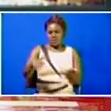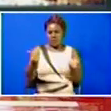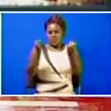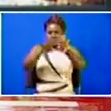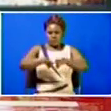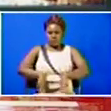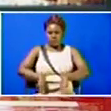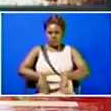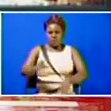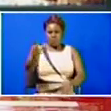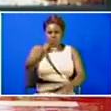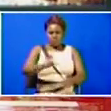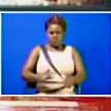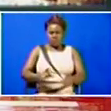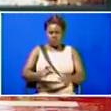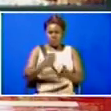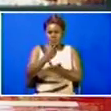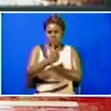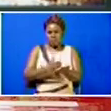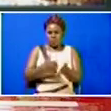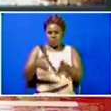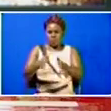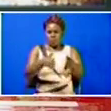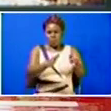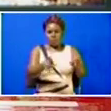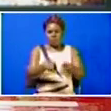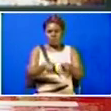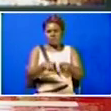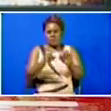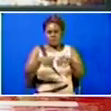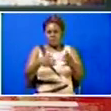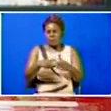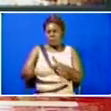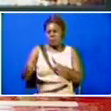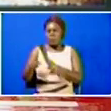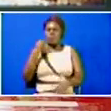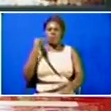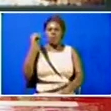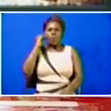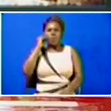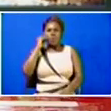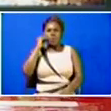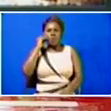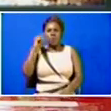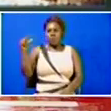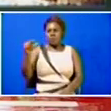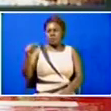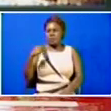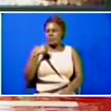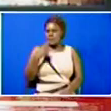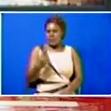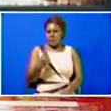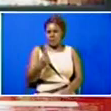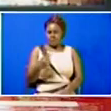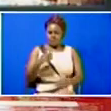areas. The fault line continues to cut off some feeder roads and prompting families to leave their homes. The Geological Society of Kenya says it is